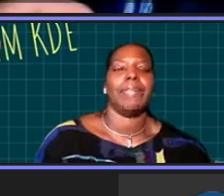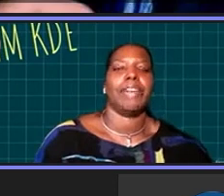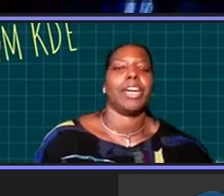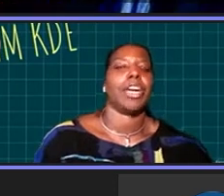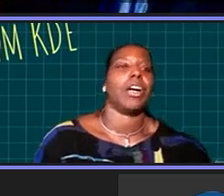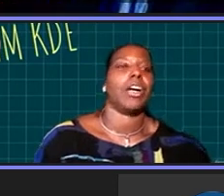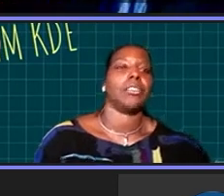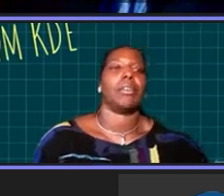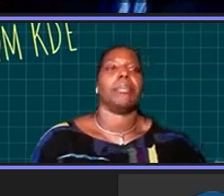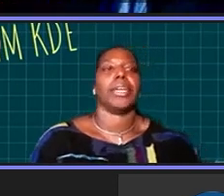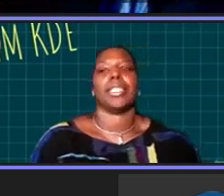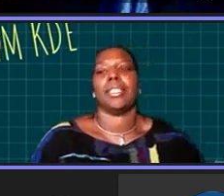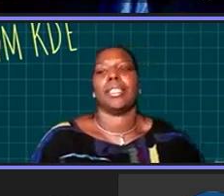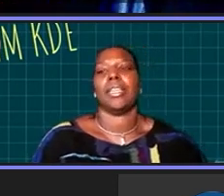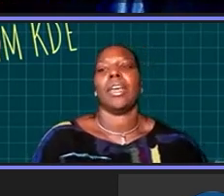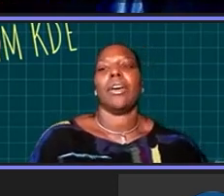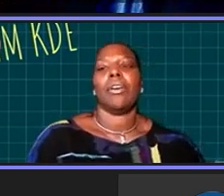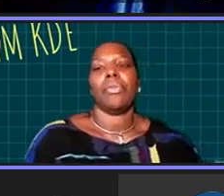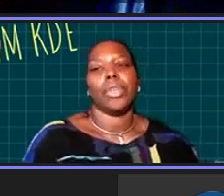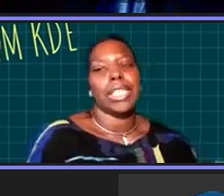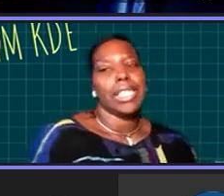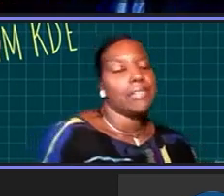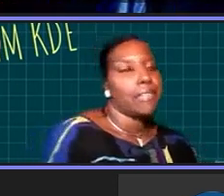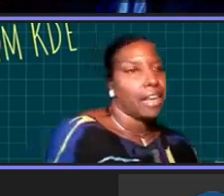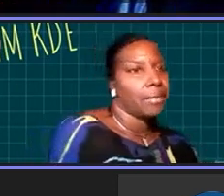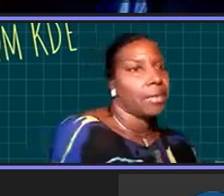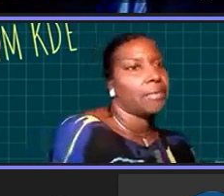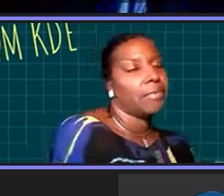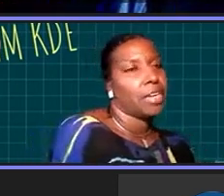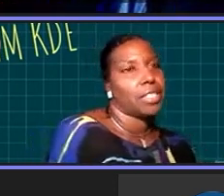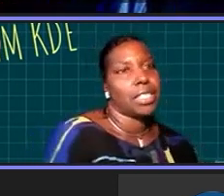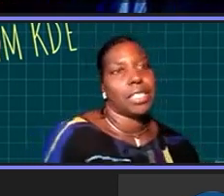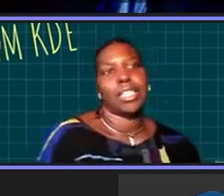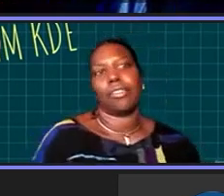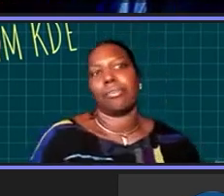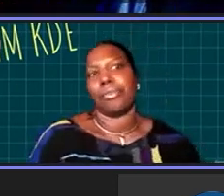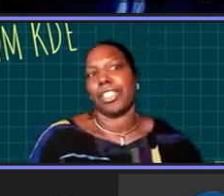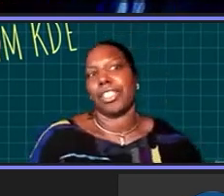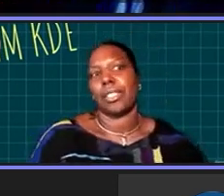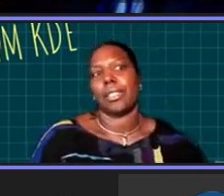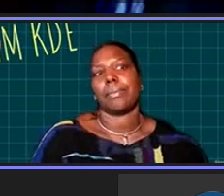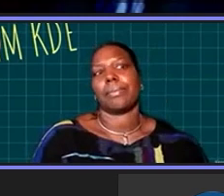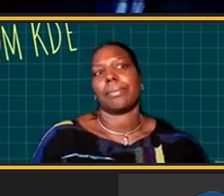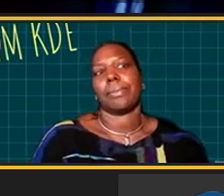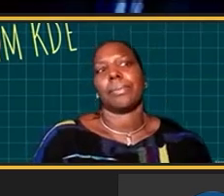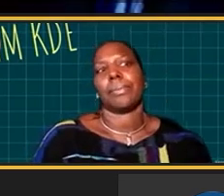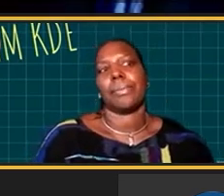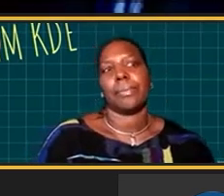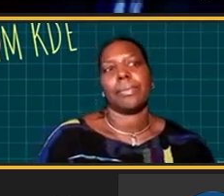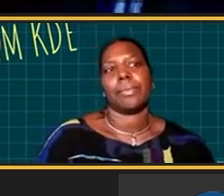doing a fair cost comparison for leased fiber versus self-provision.